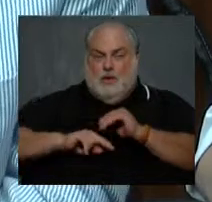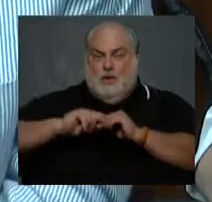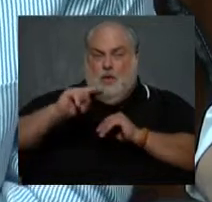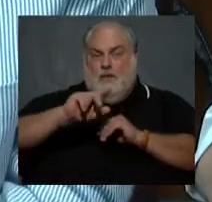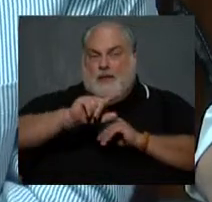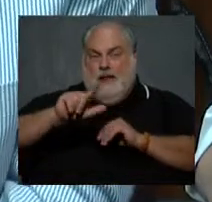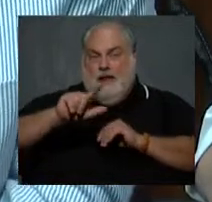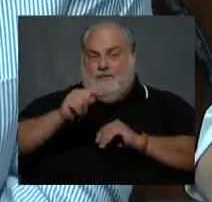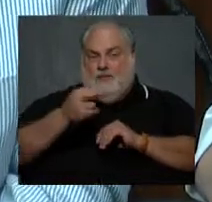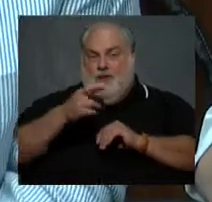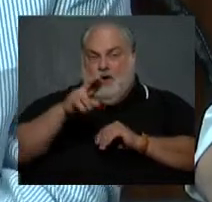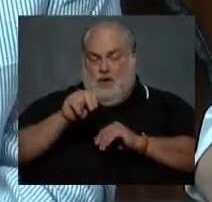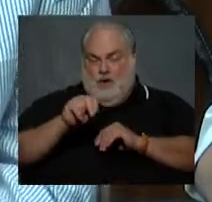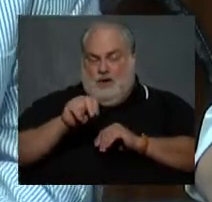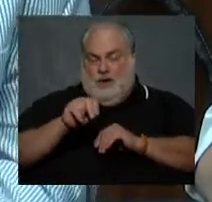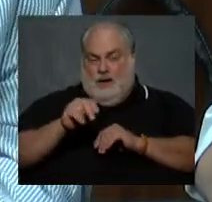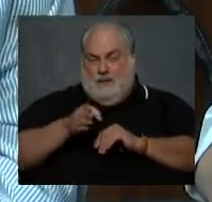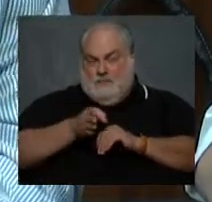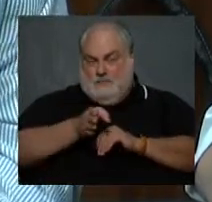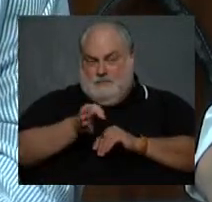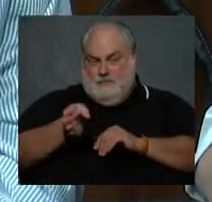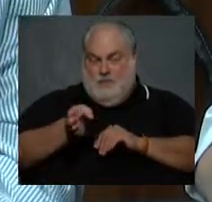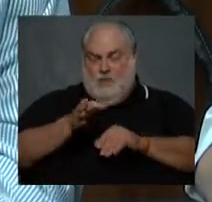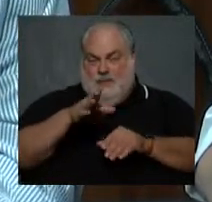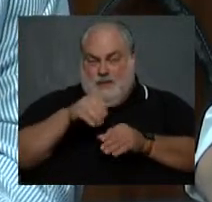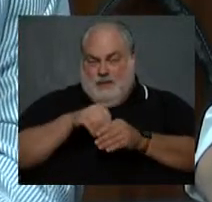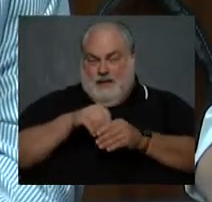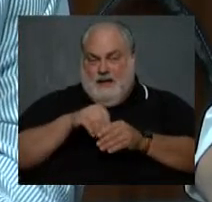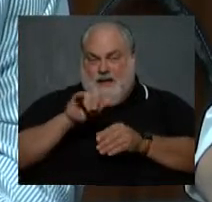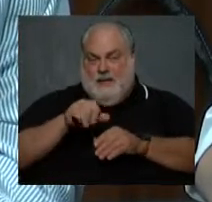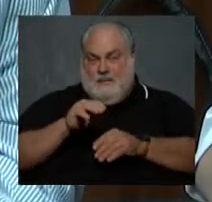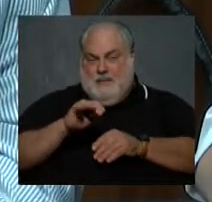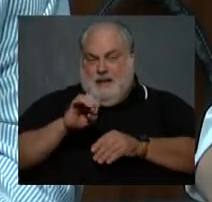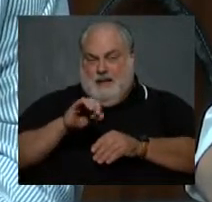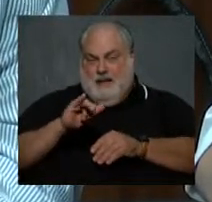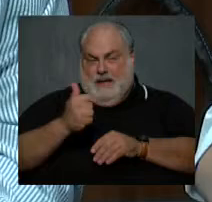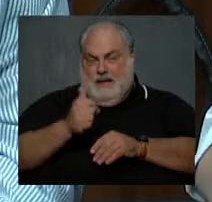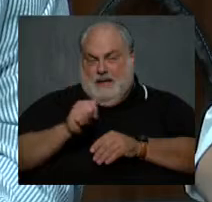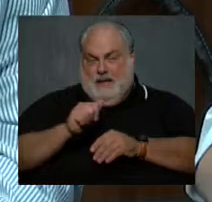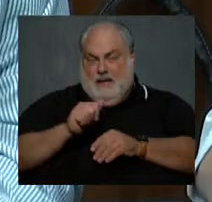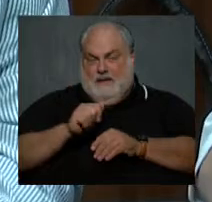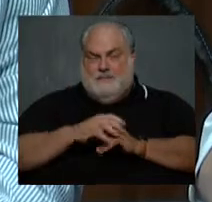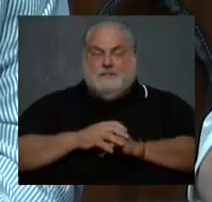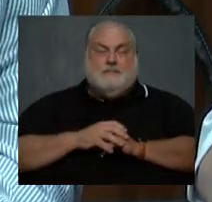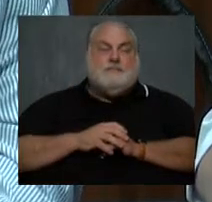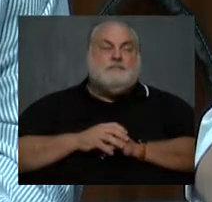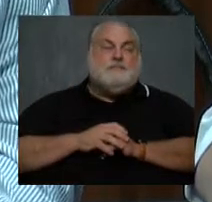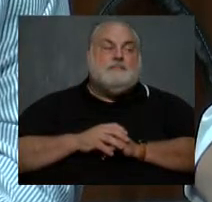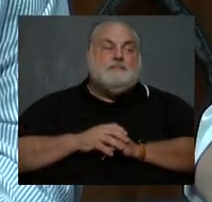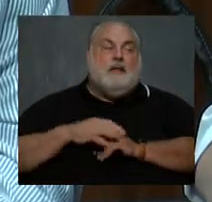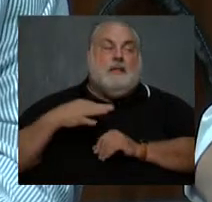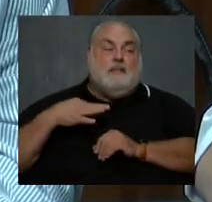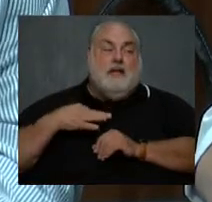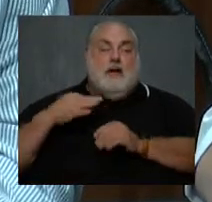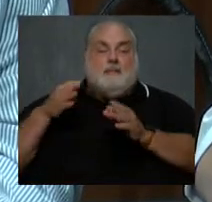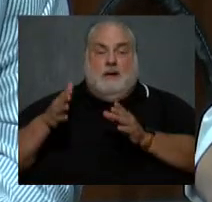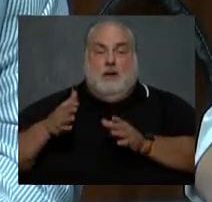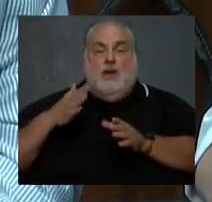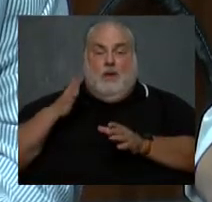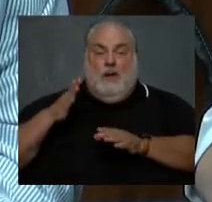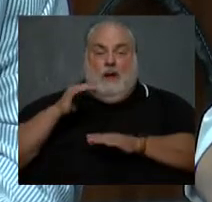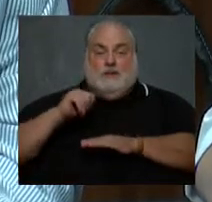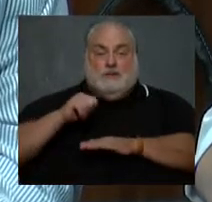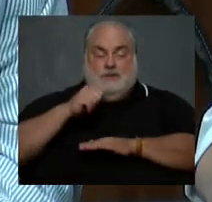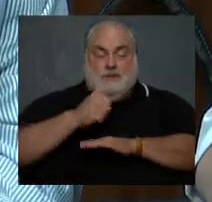left turn lane on South University Avenue within the existing median approaching the District Avenue. The applicant will